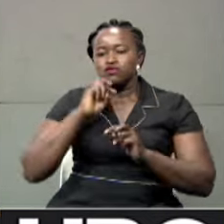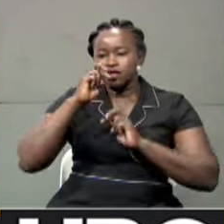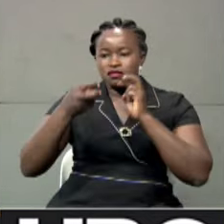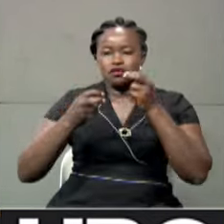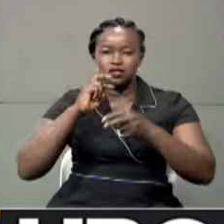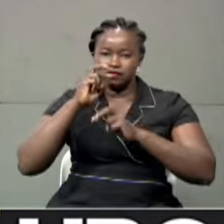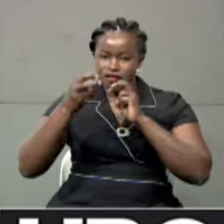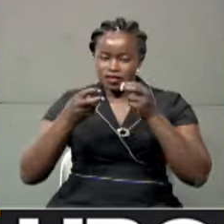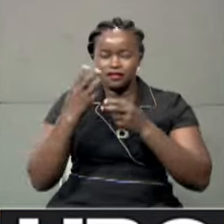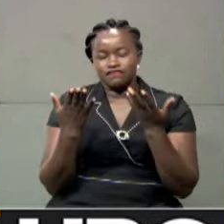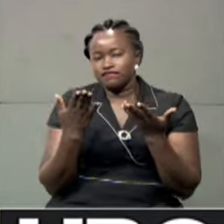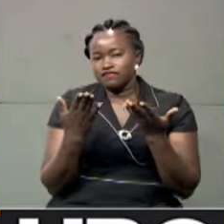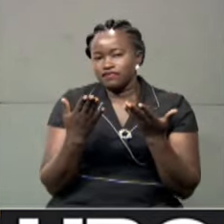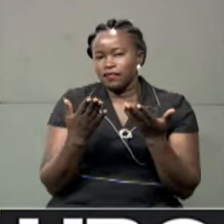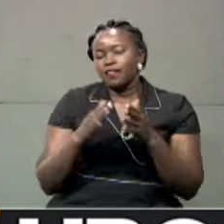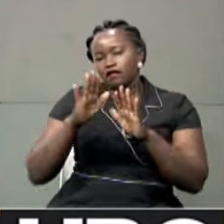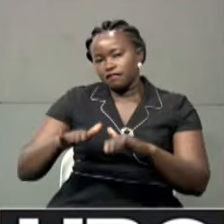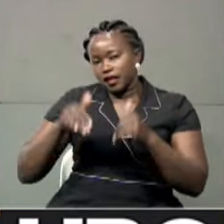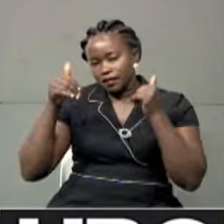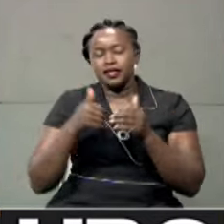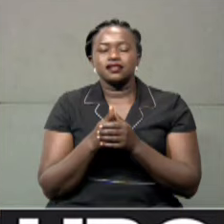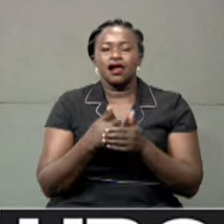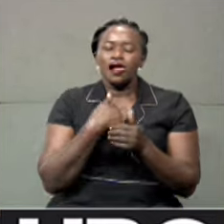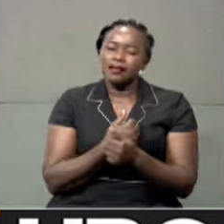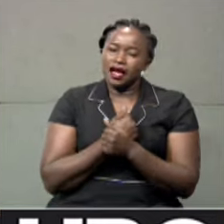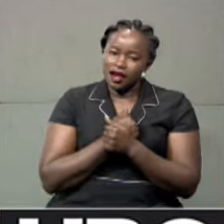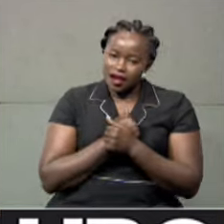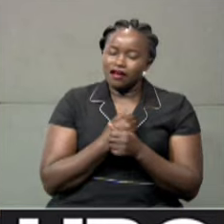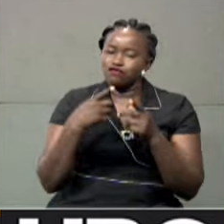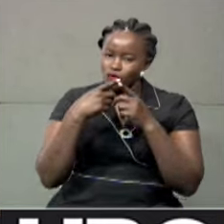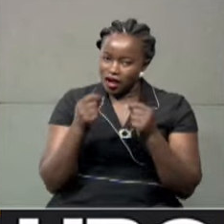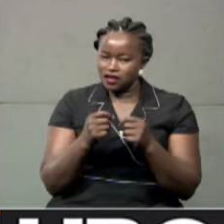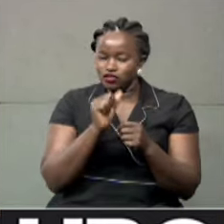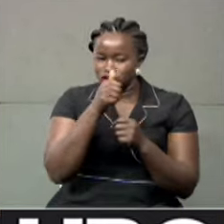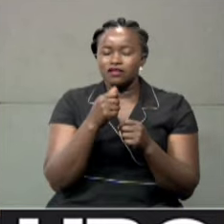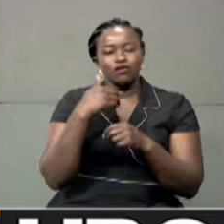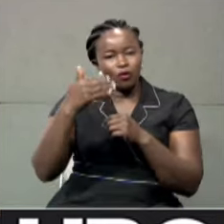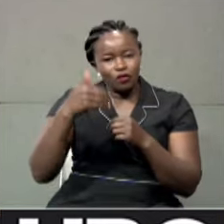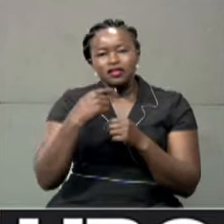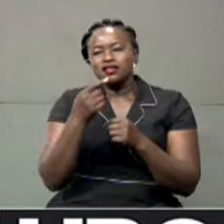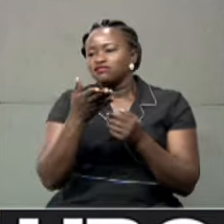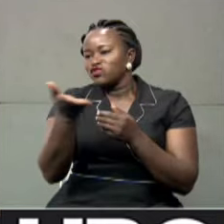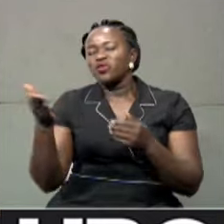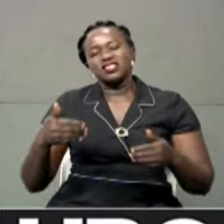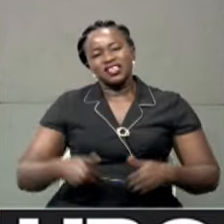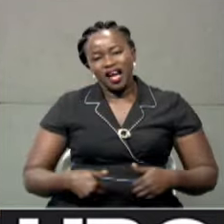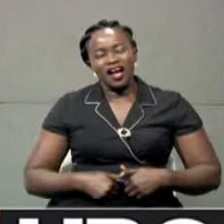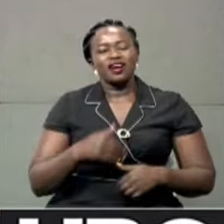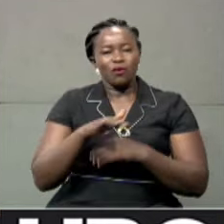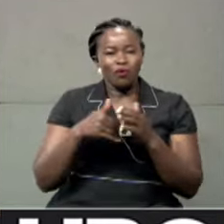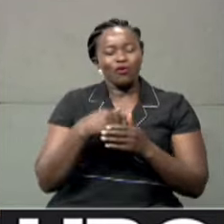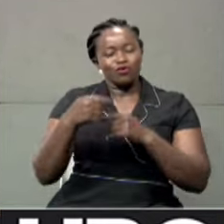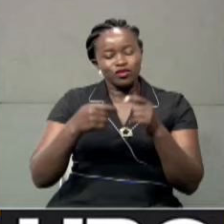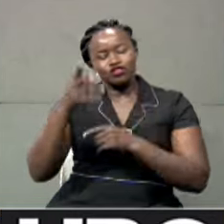responsiveness of legislature. I love the saying that you always say, these are young people, they are all learning.